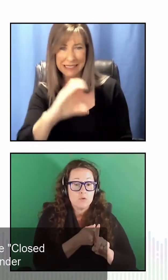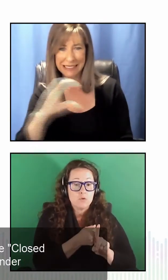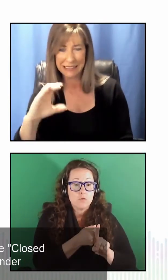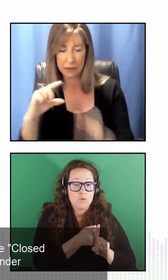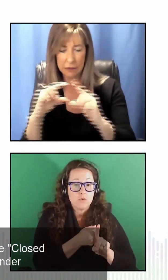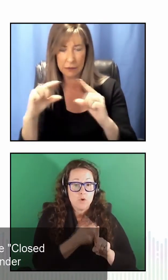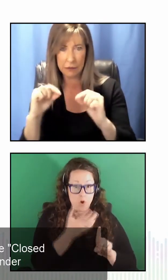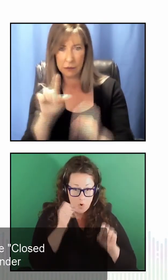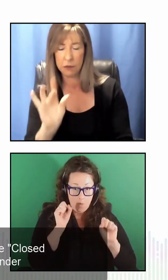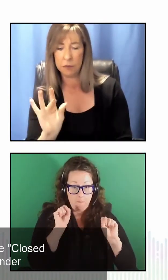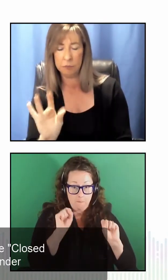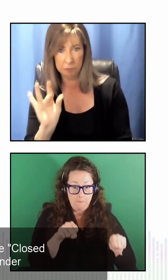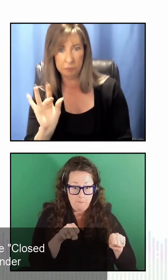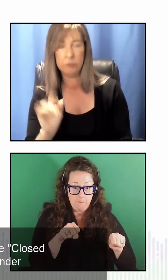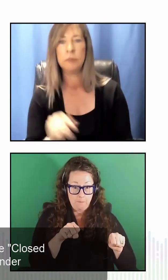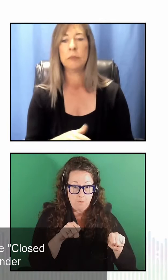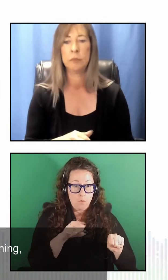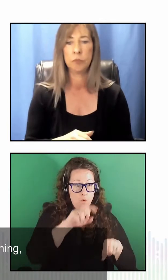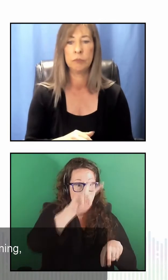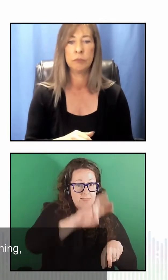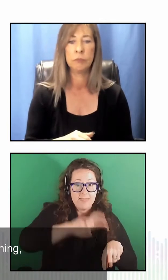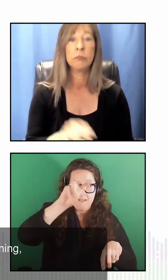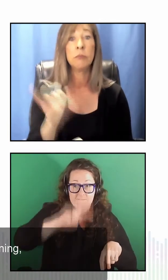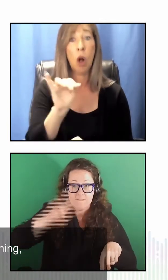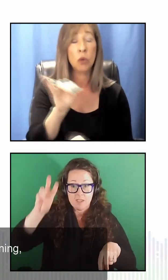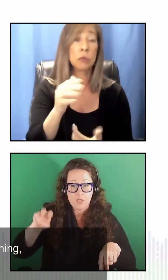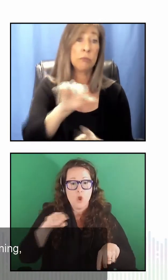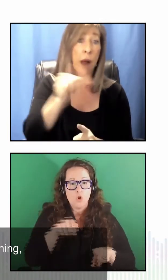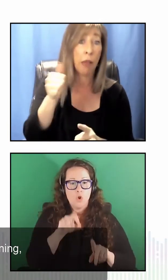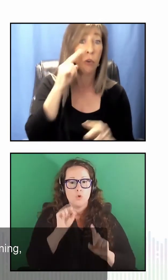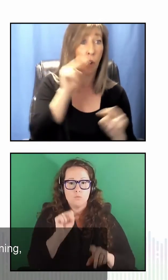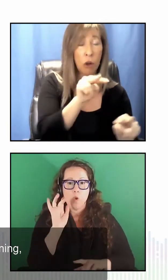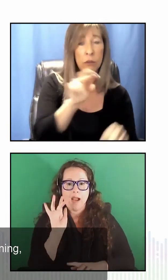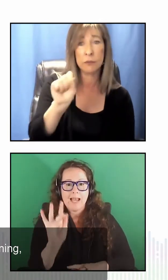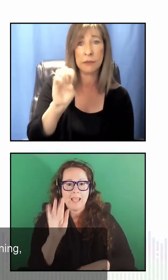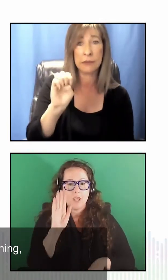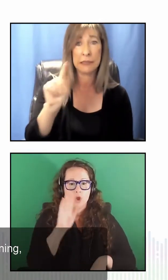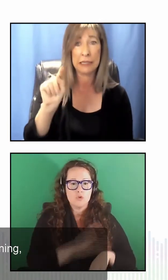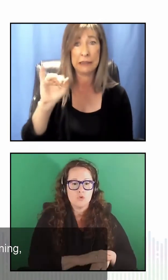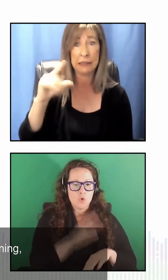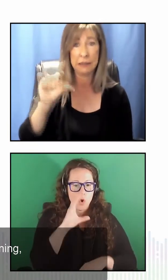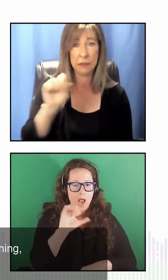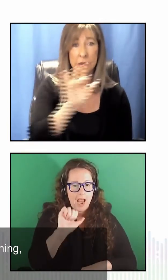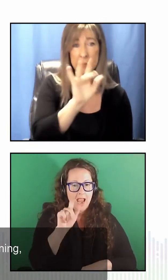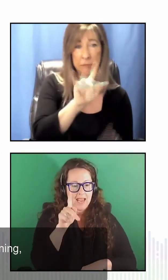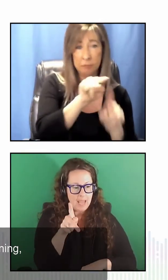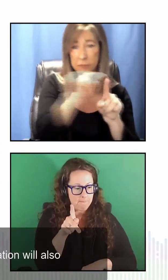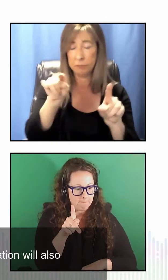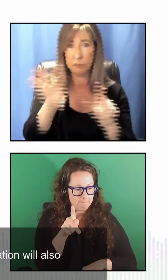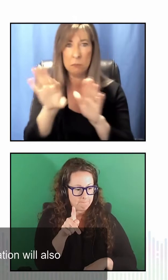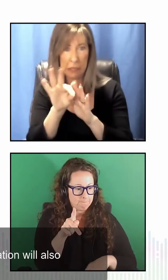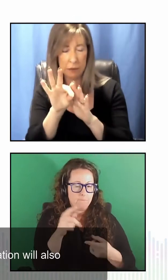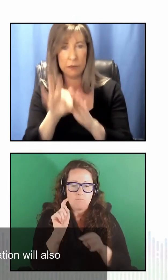button. You may also find it under settings. For French closed captioning, please click